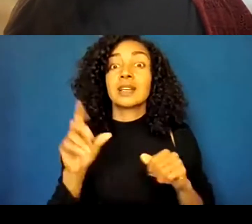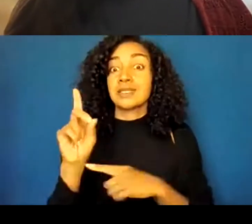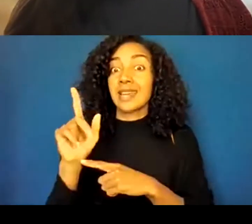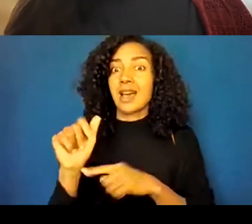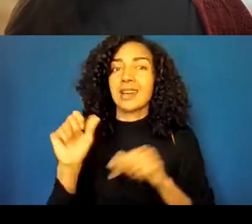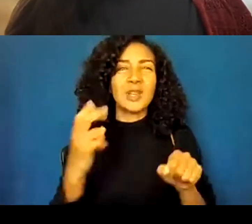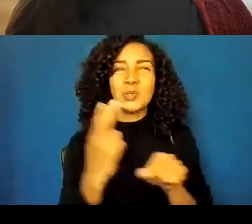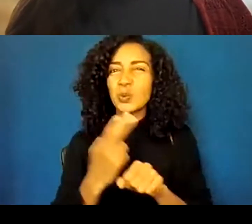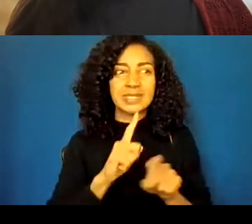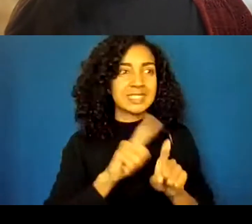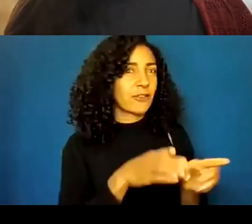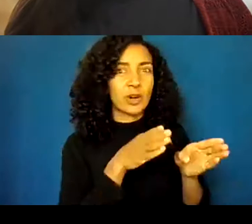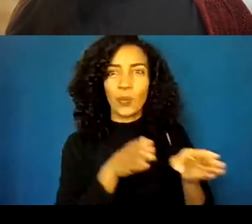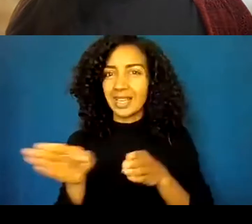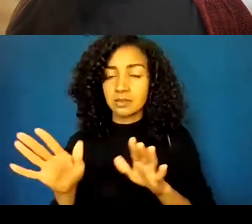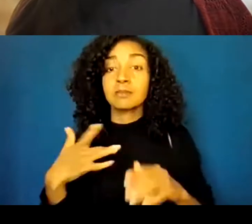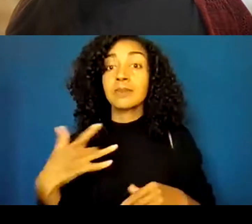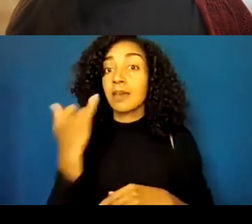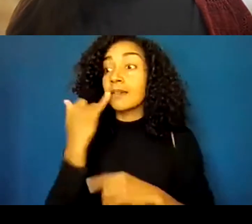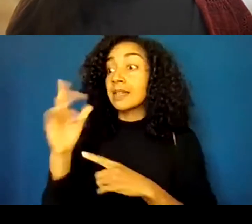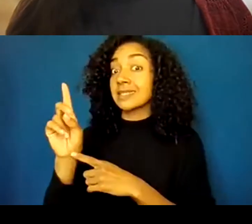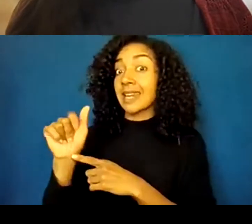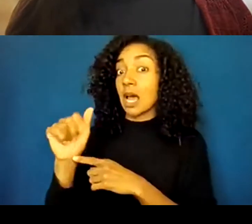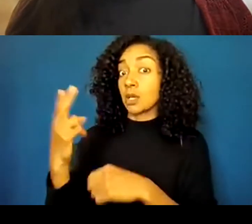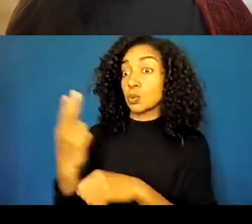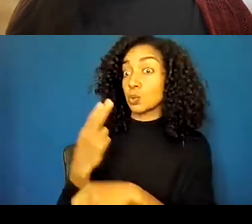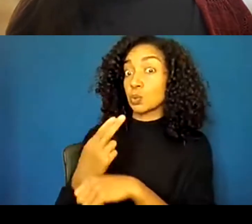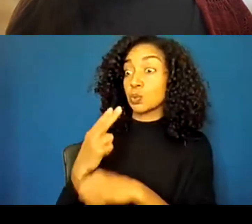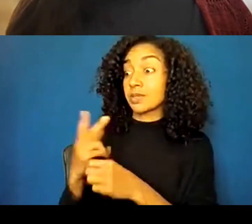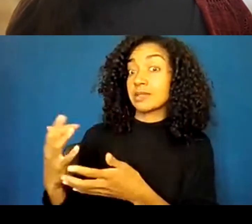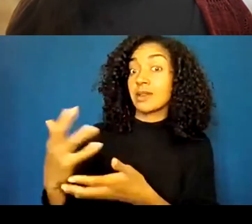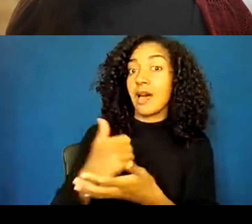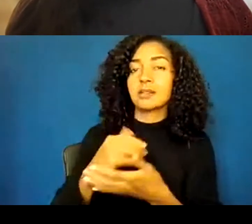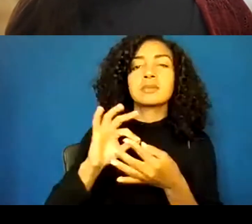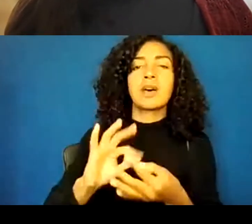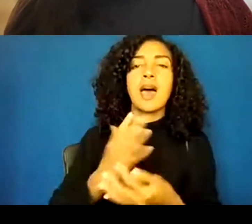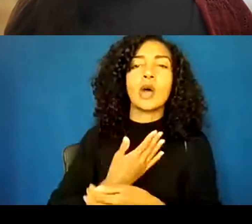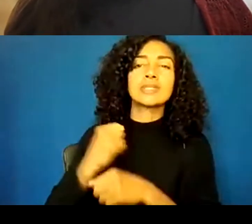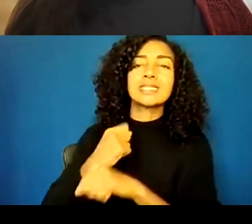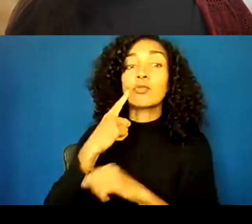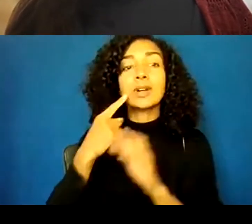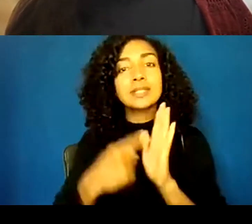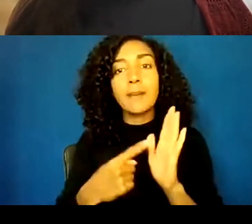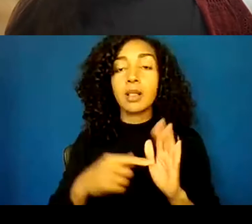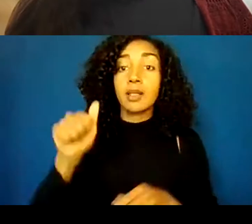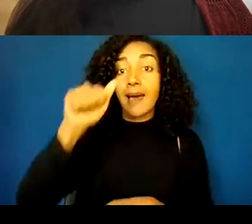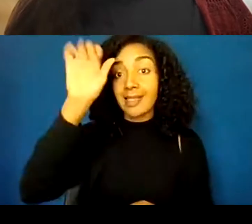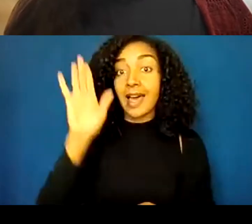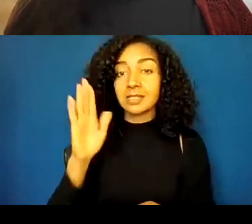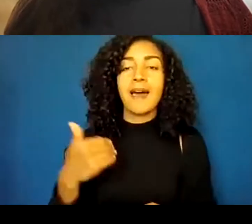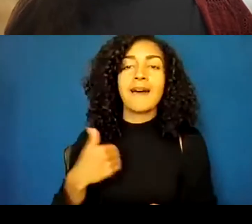there's data being used, it's about our statistics. For instance, in Alaska, we have 16